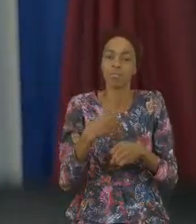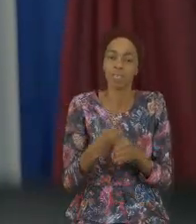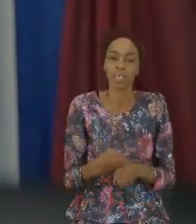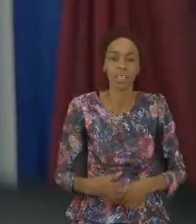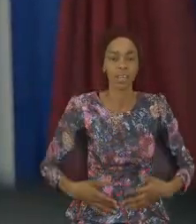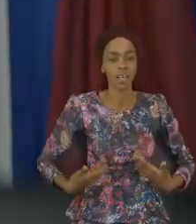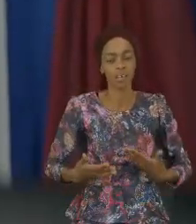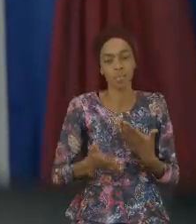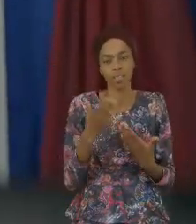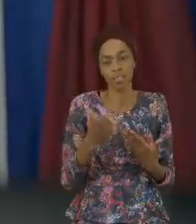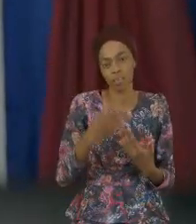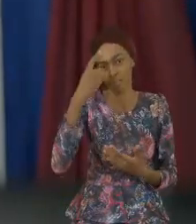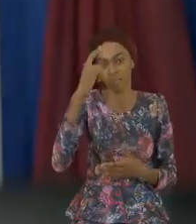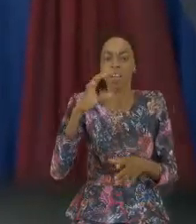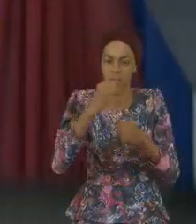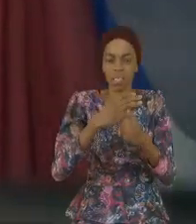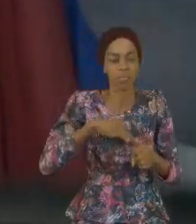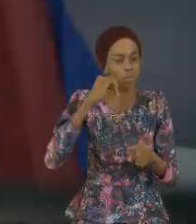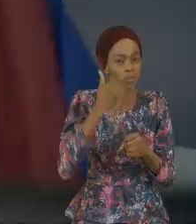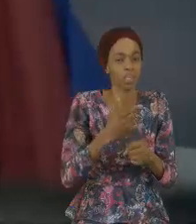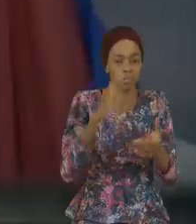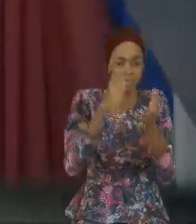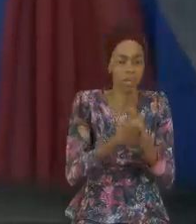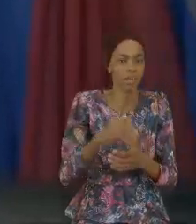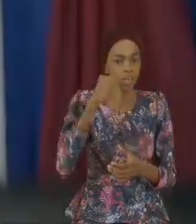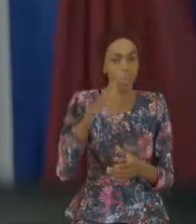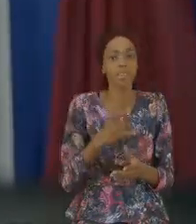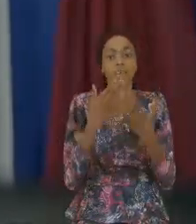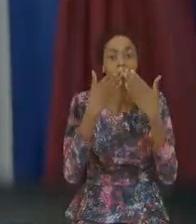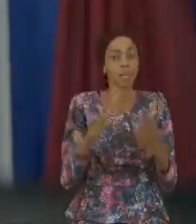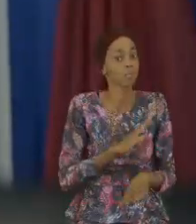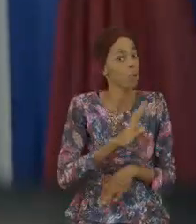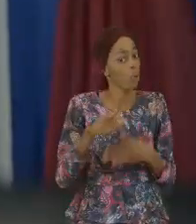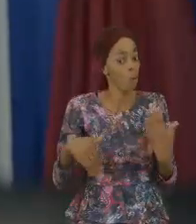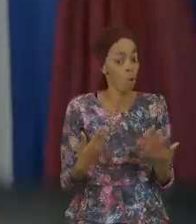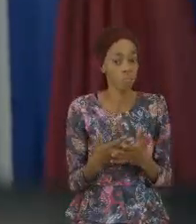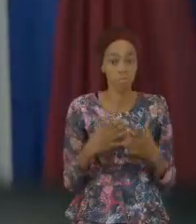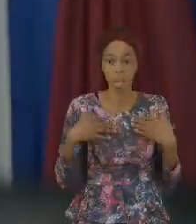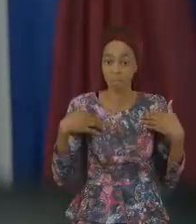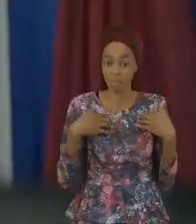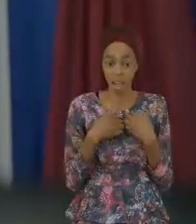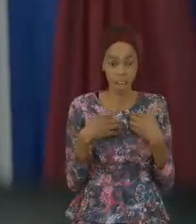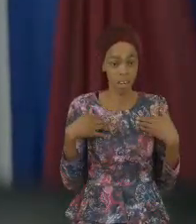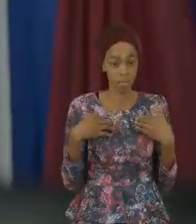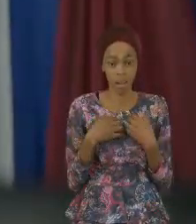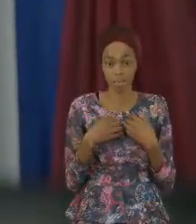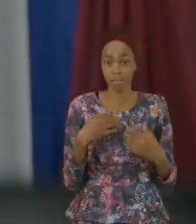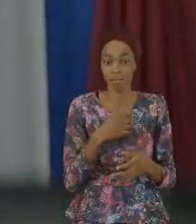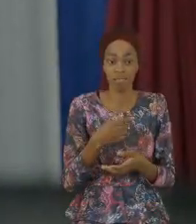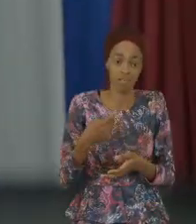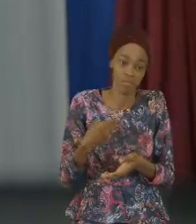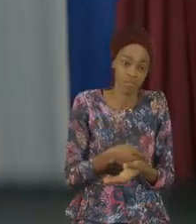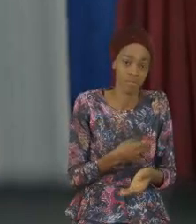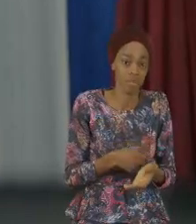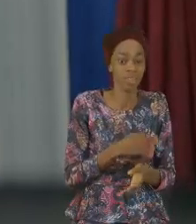wife. Thank you. And then all my cattle, I dismiss all the people that were helping with the